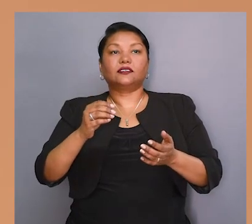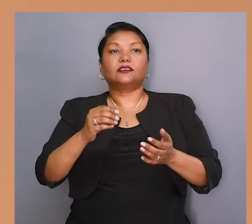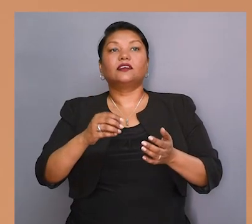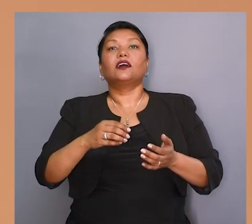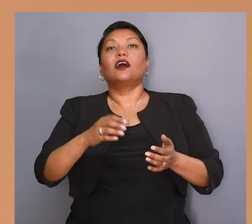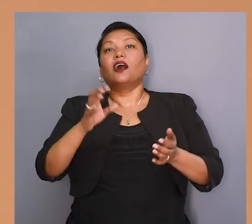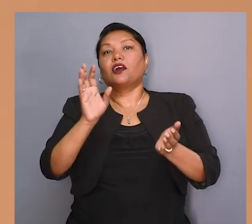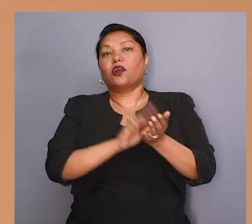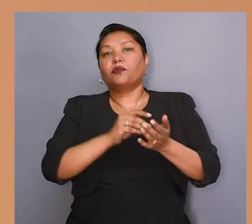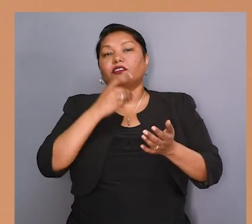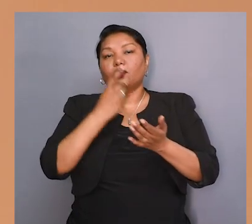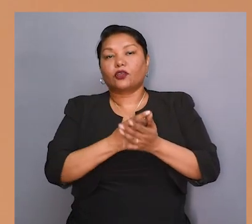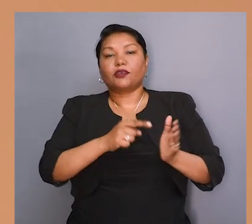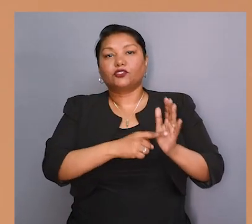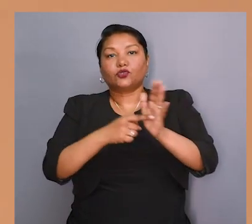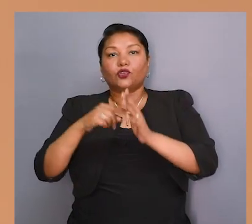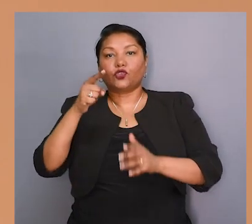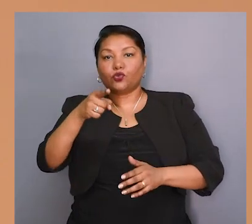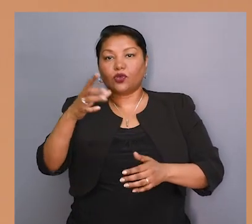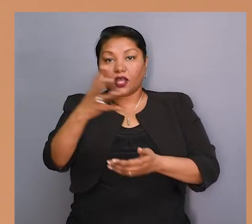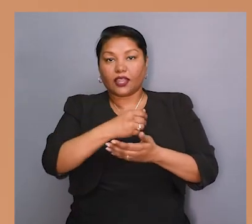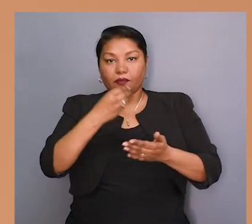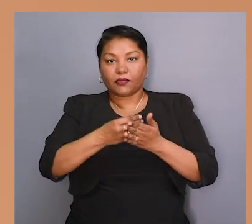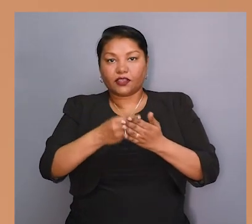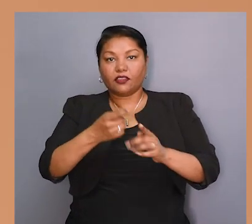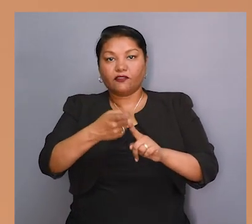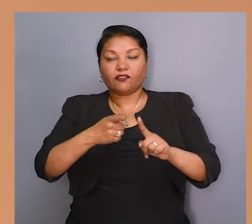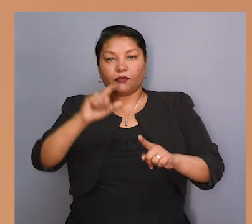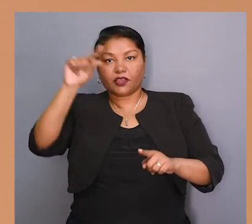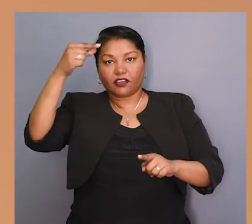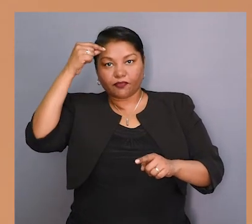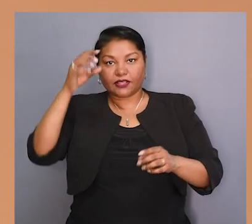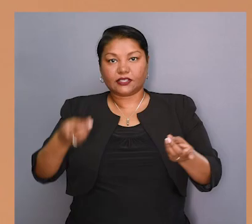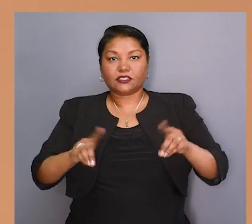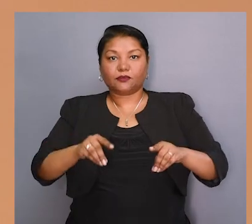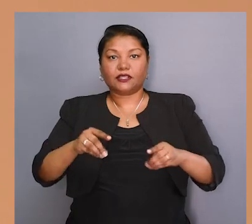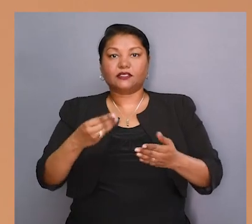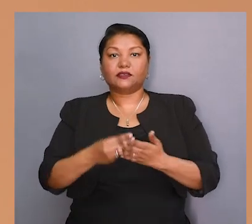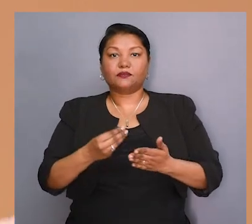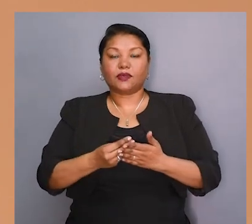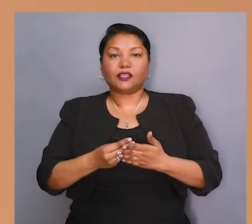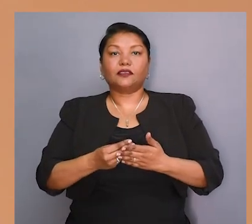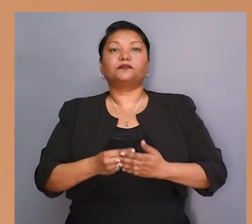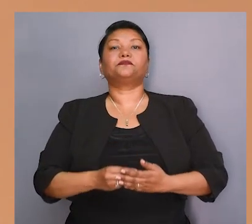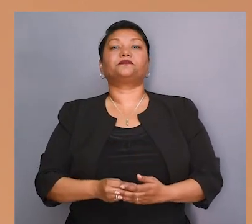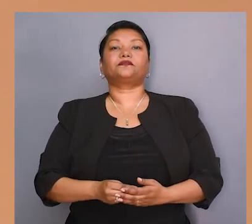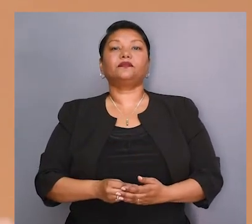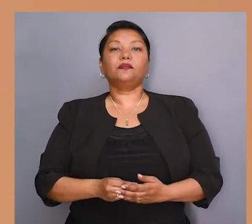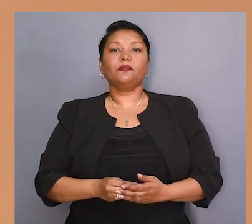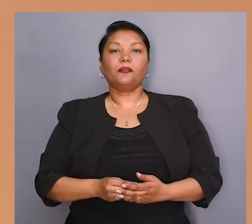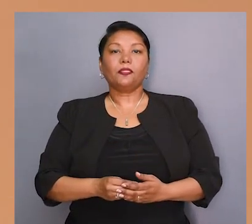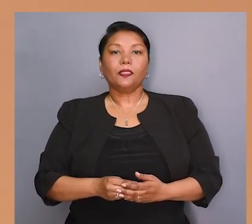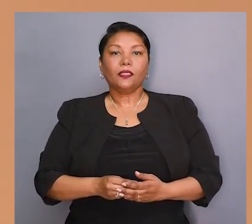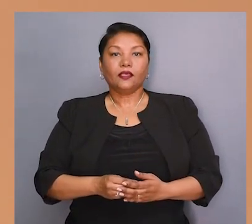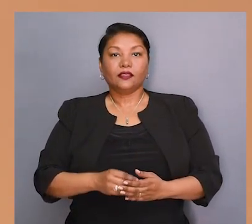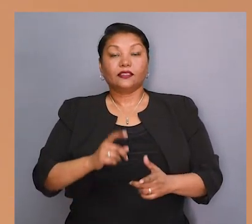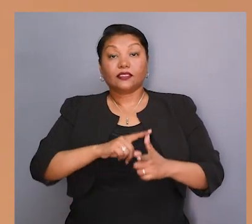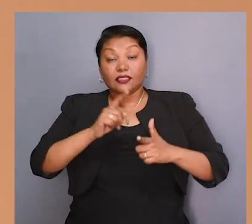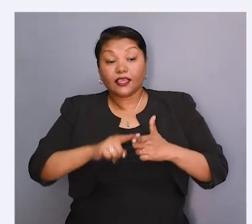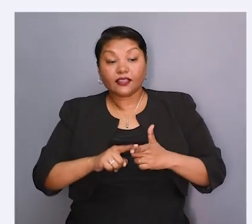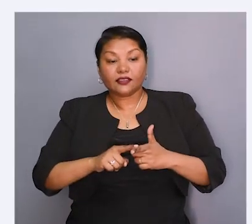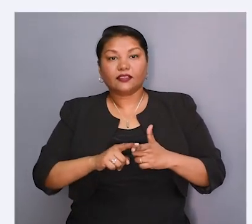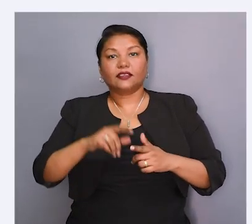evidence of receiving the disabilities grant from the Ministry of Social Development. So that can be via the form of a check or a direct